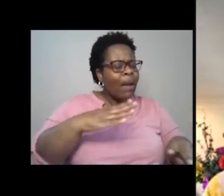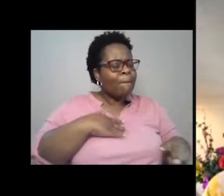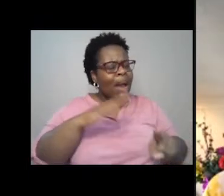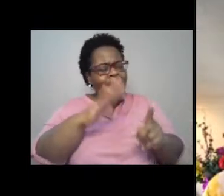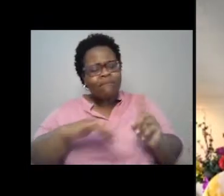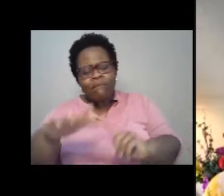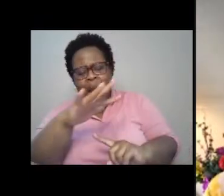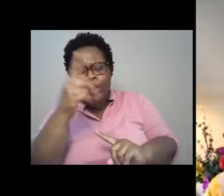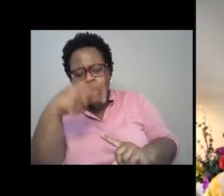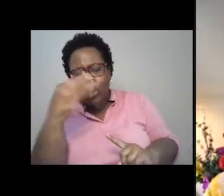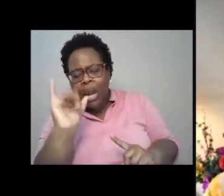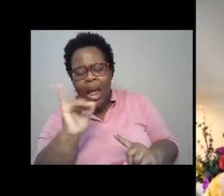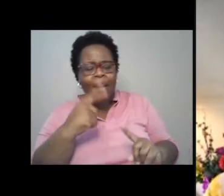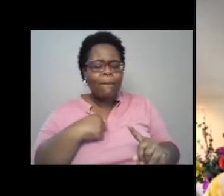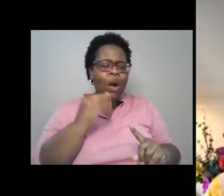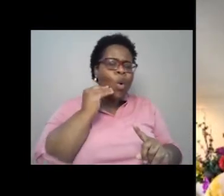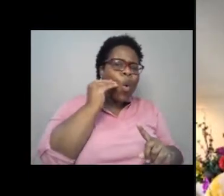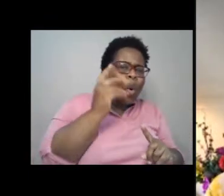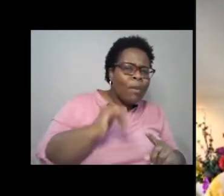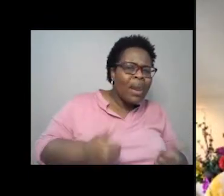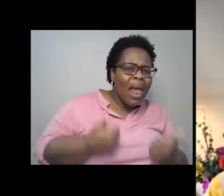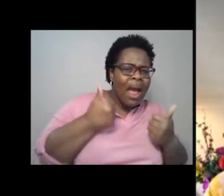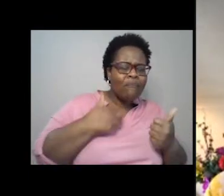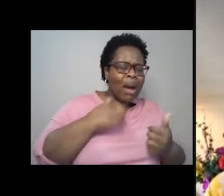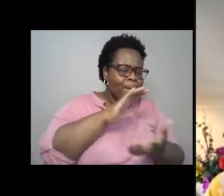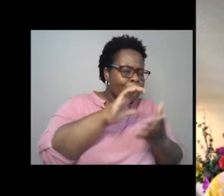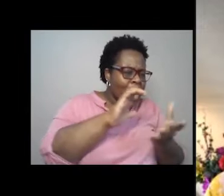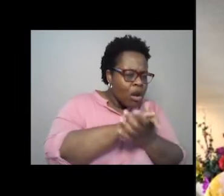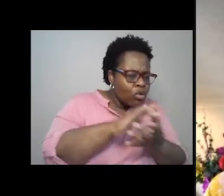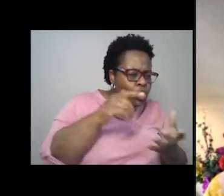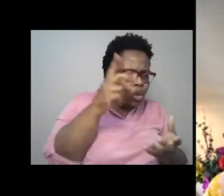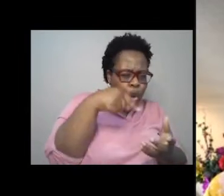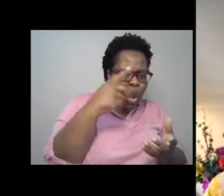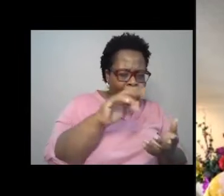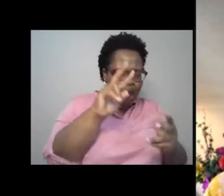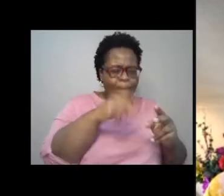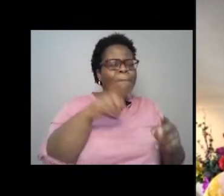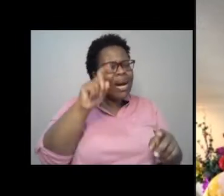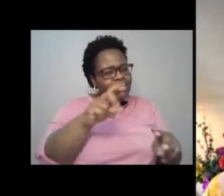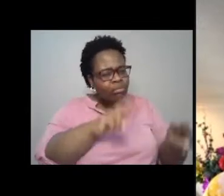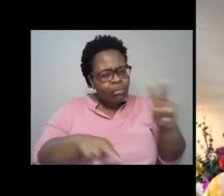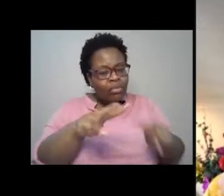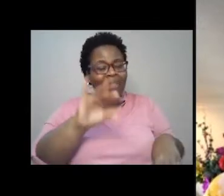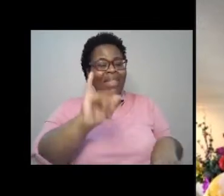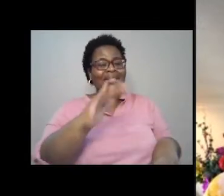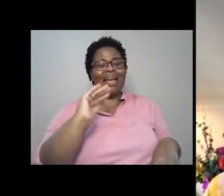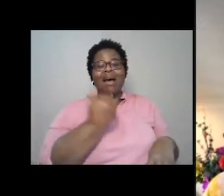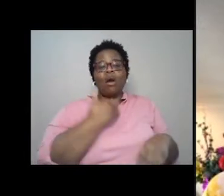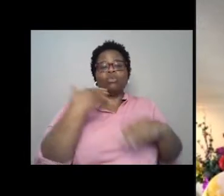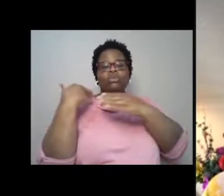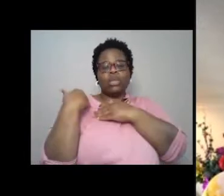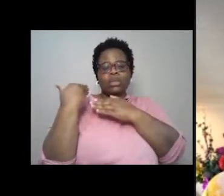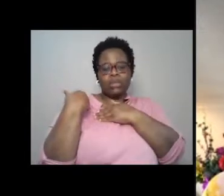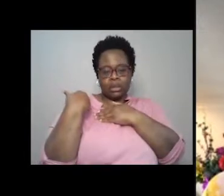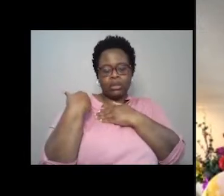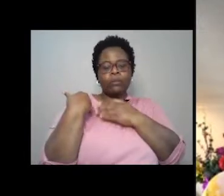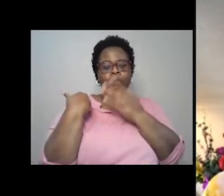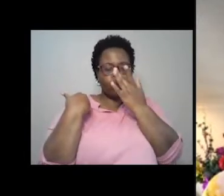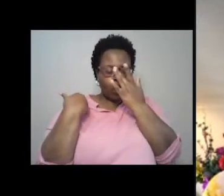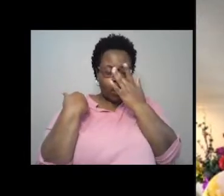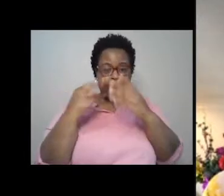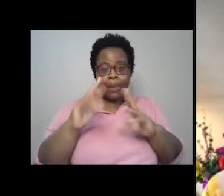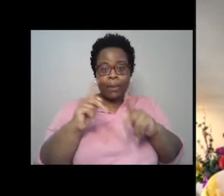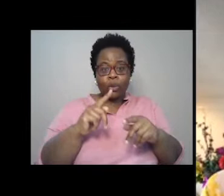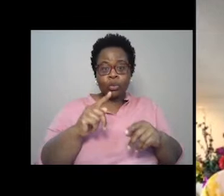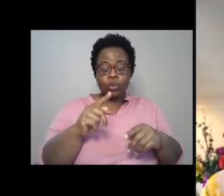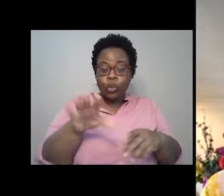environment look like? What's my home like? What's my marriage? And it's like our sacred responsibility because nobody's going to do it for